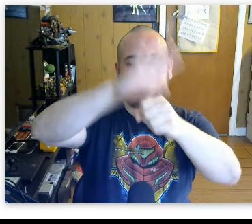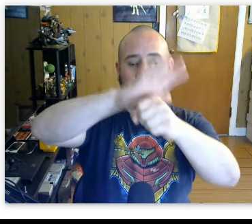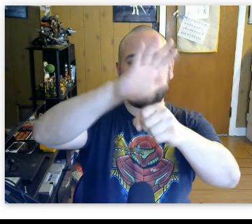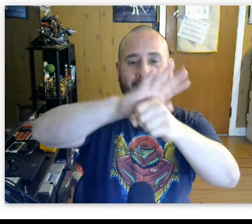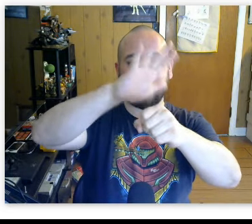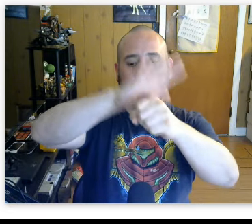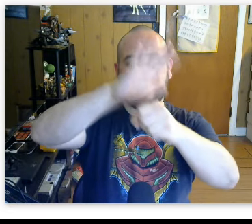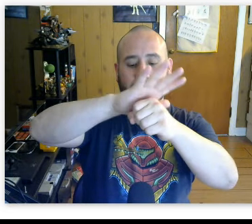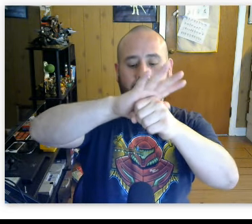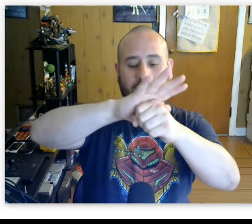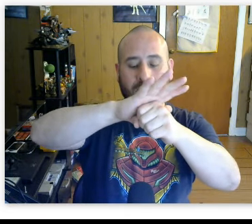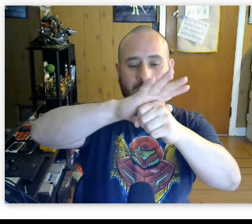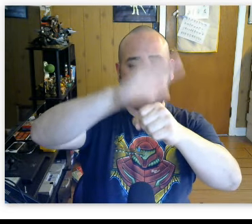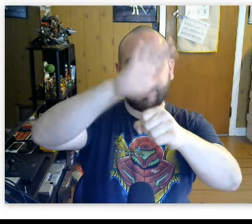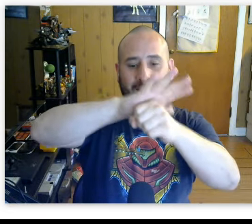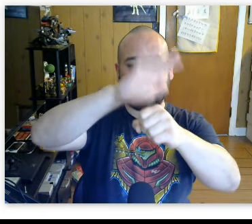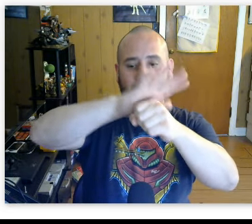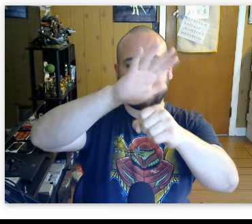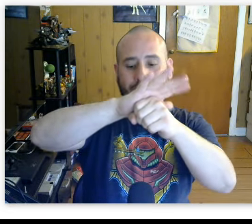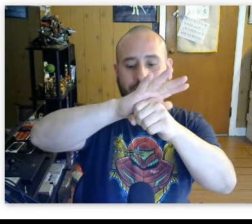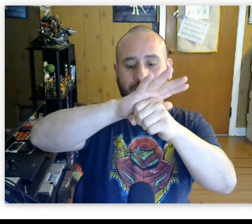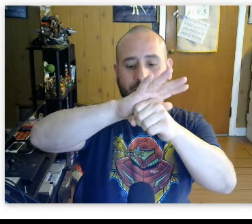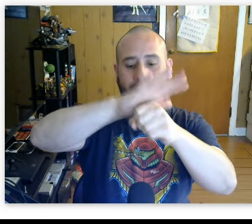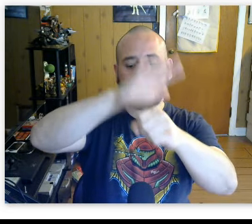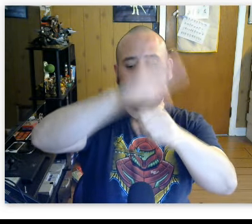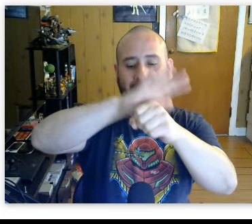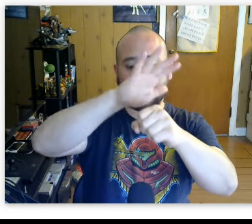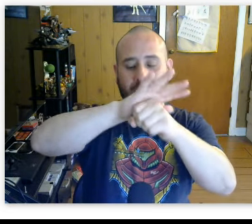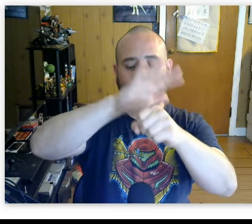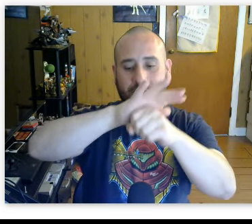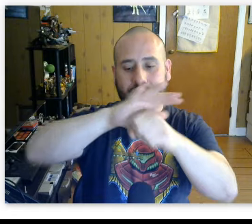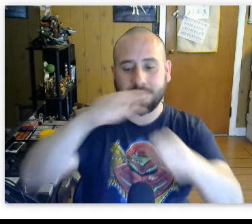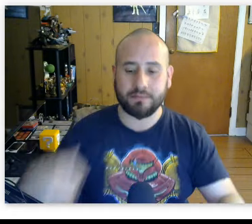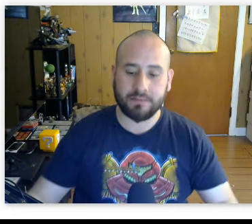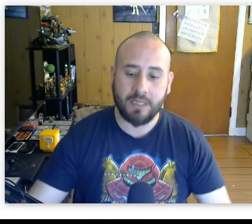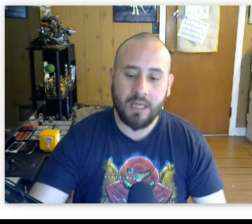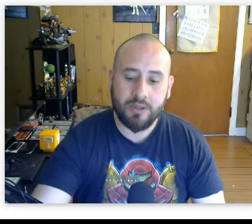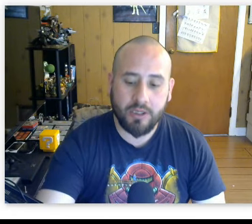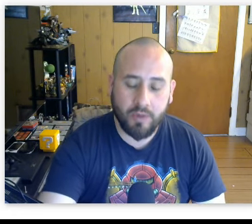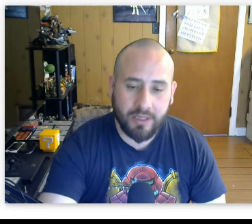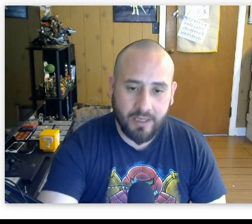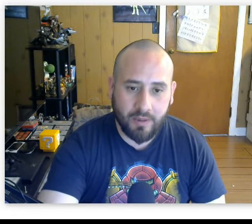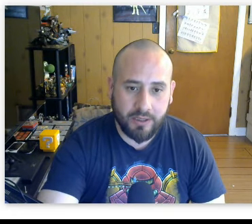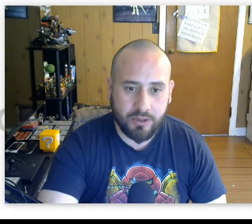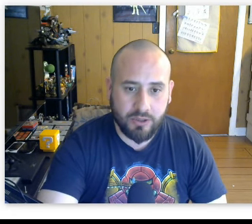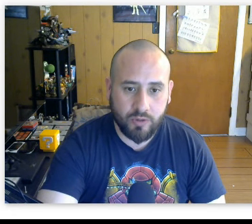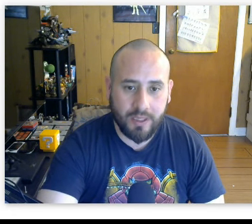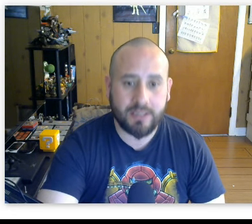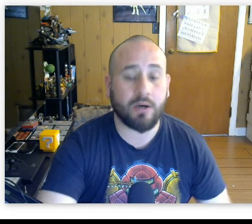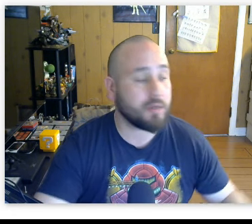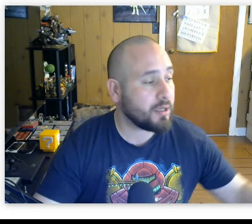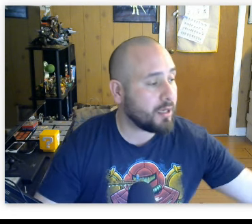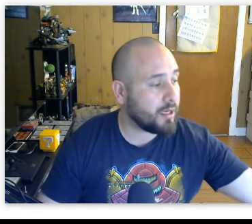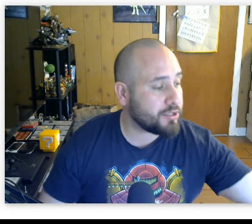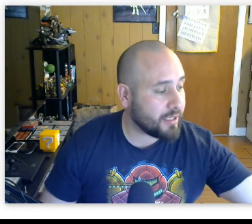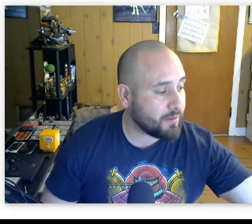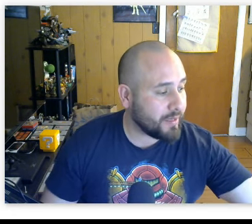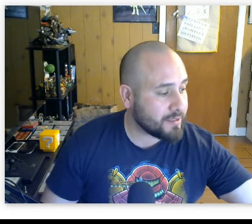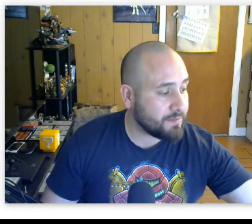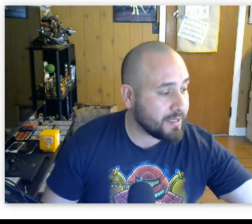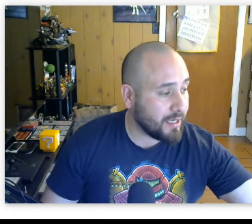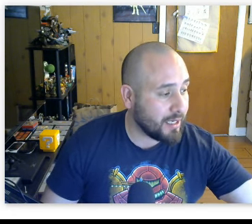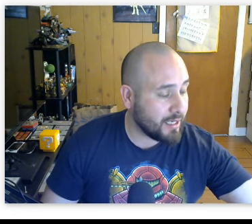and like you're hitting the ketchup bottle. Ketchup, ketchup. The other one that I wanted to do was